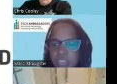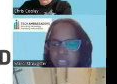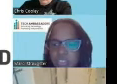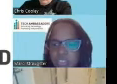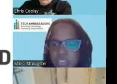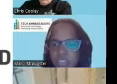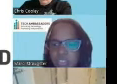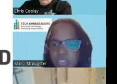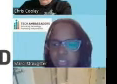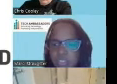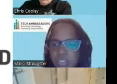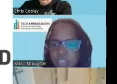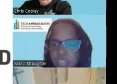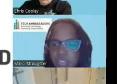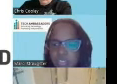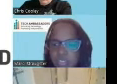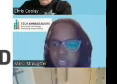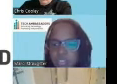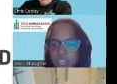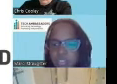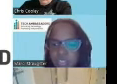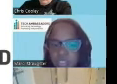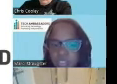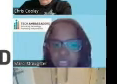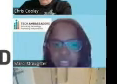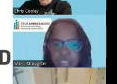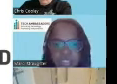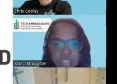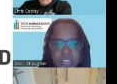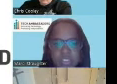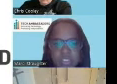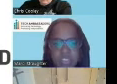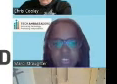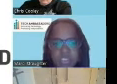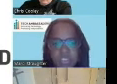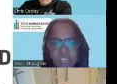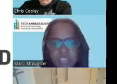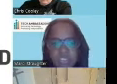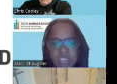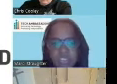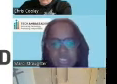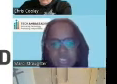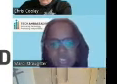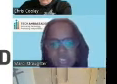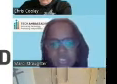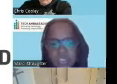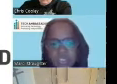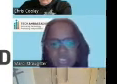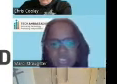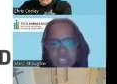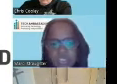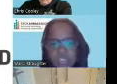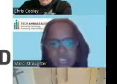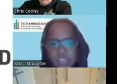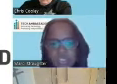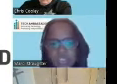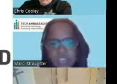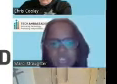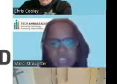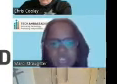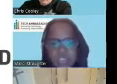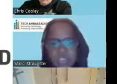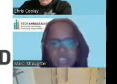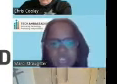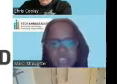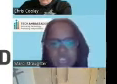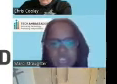banking apps because I think they give a lot of us freedom to be able to do finances over apps sometimes, and some